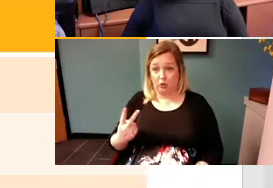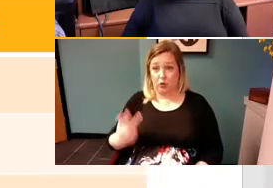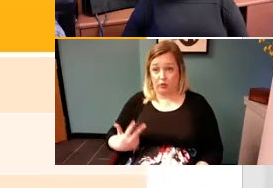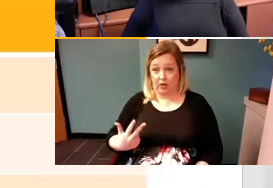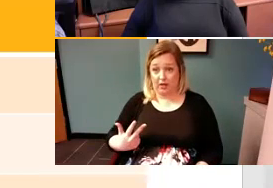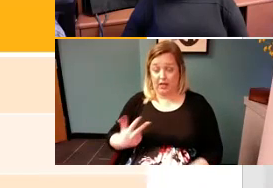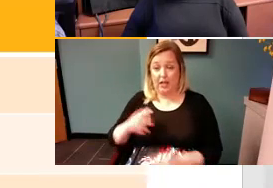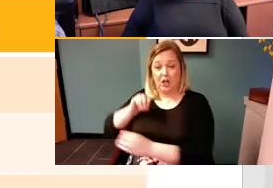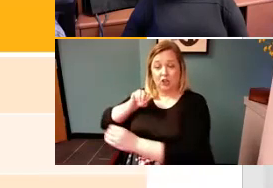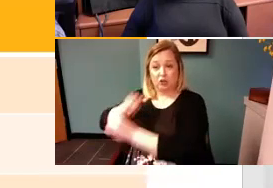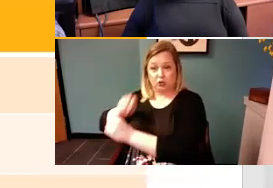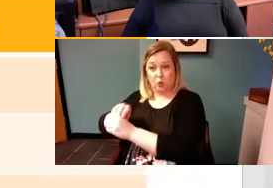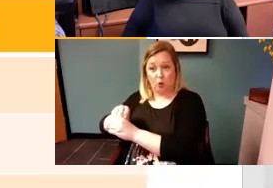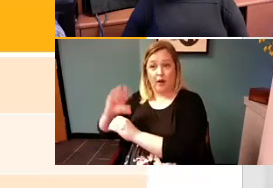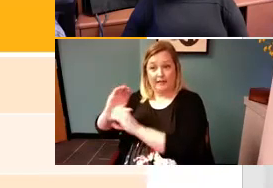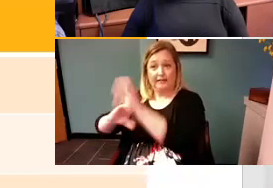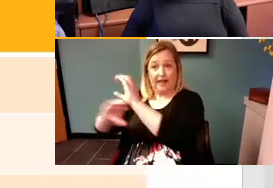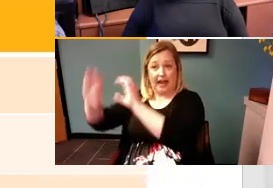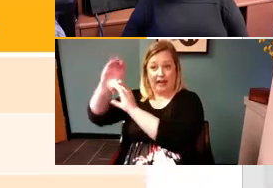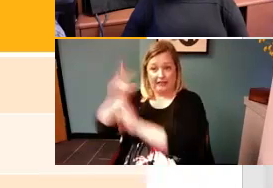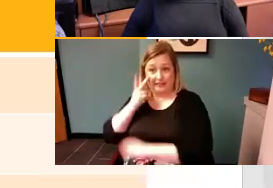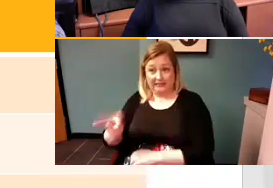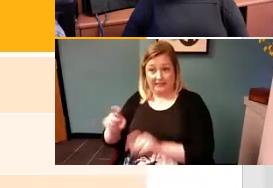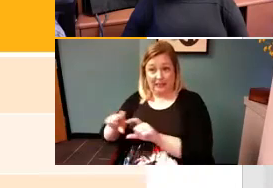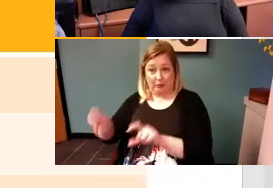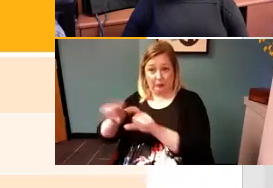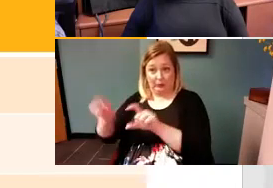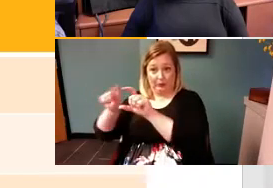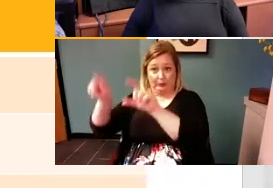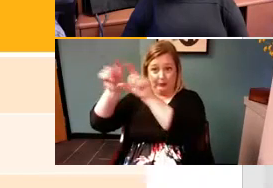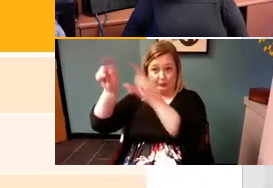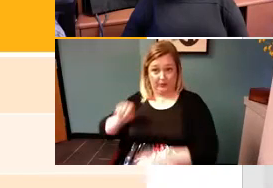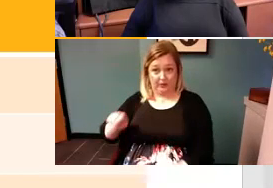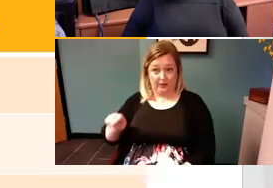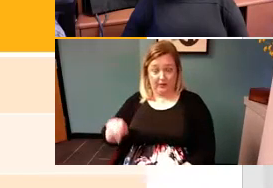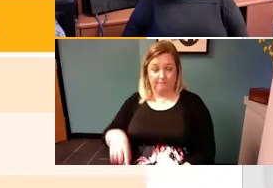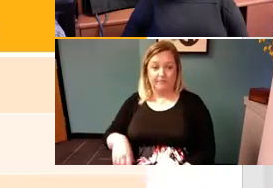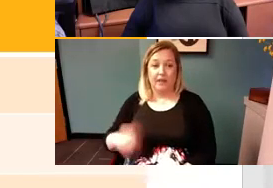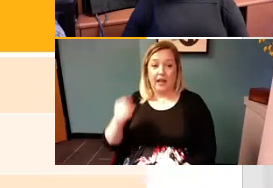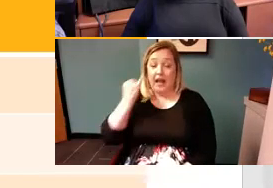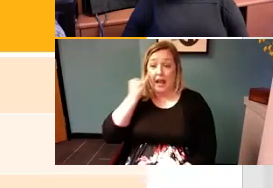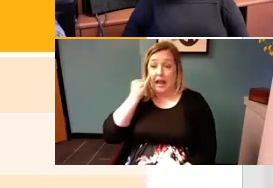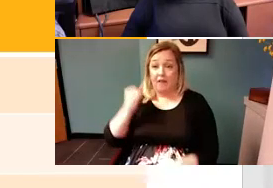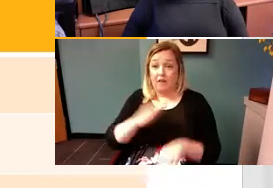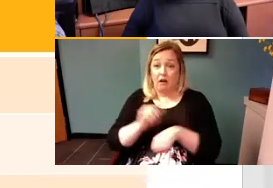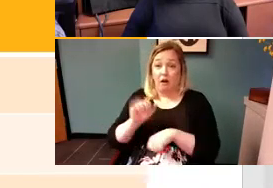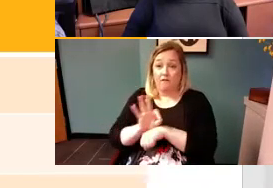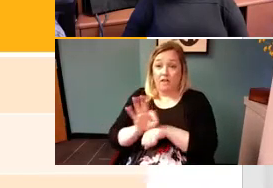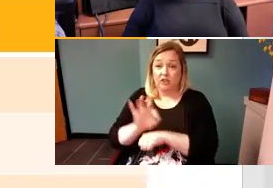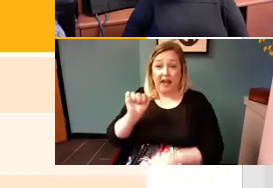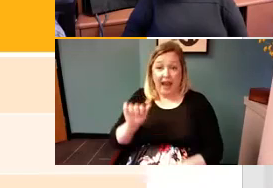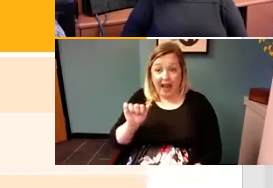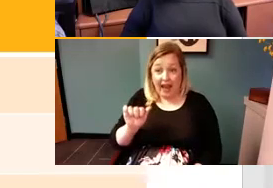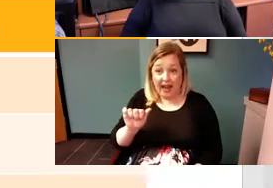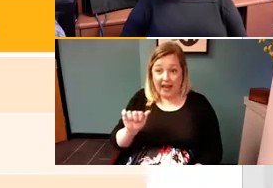M2 is 20, M3 is M. And then when we call function A, we are basically, whenever we are calling function A,